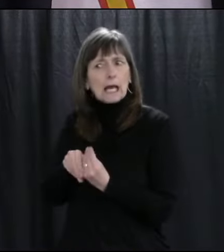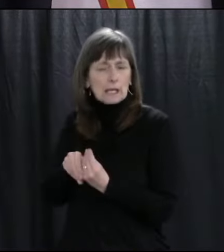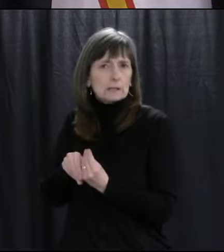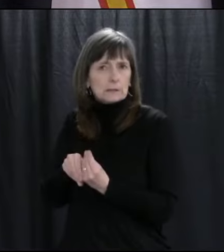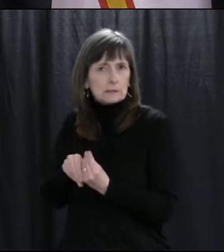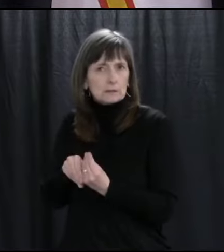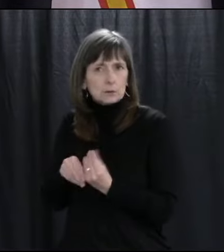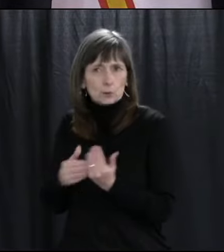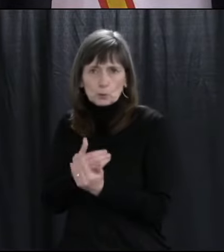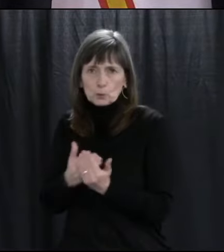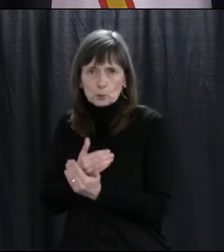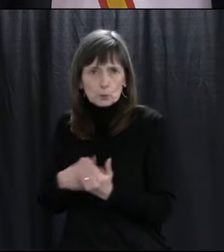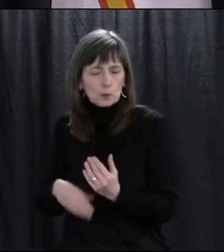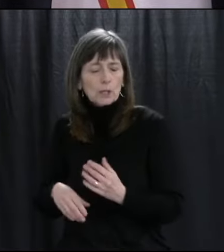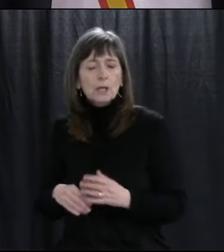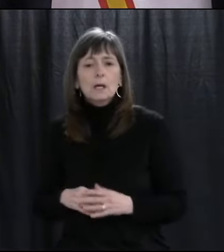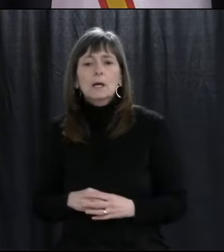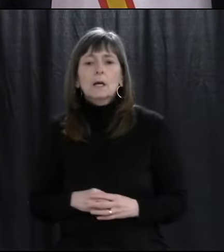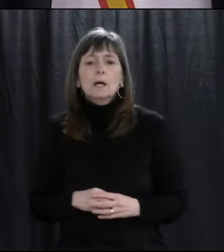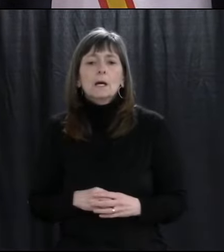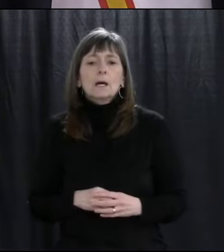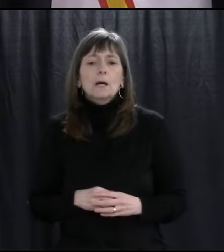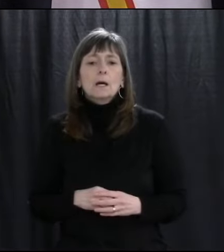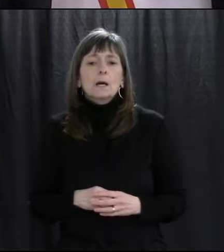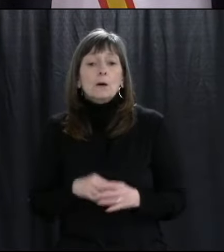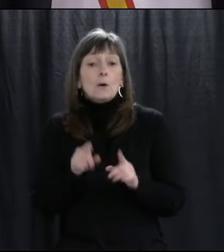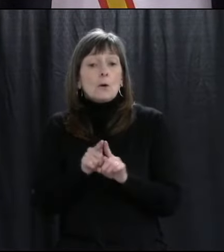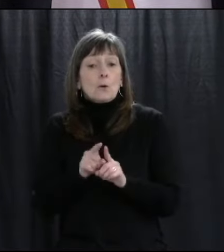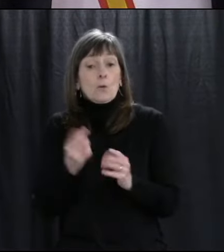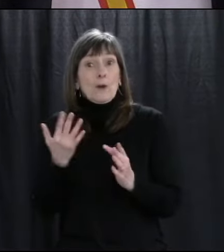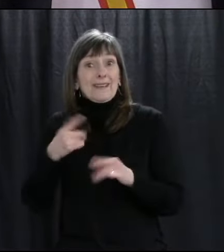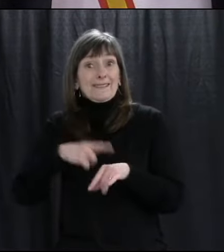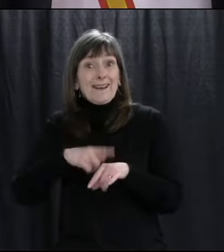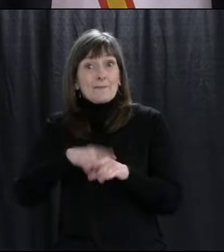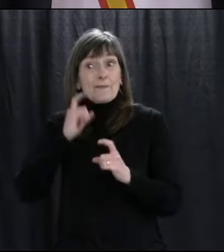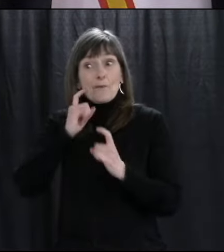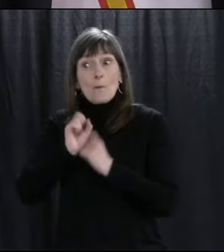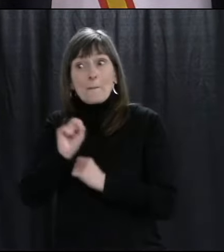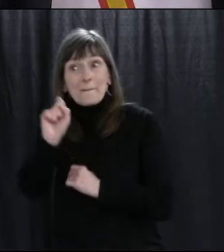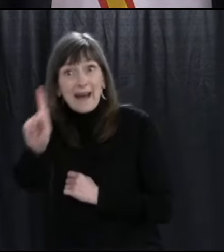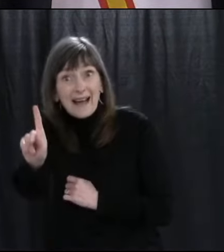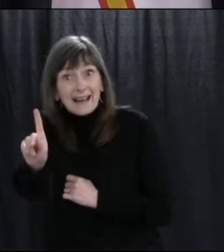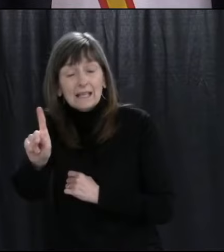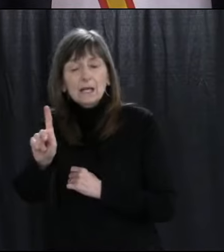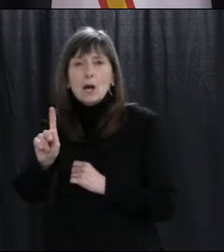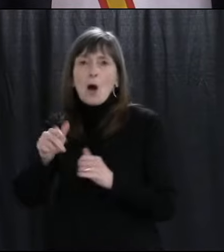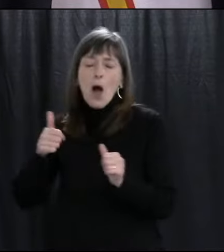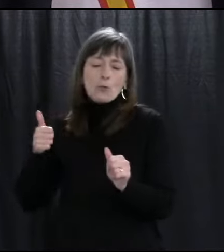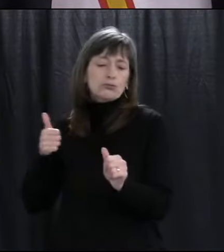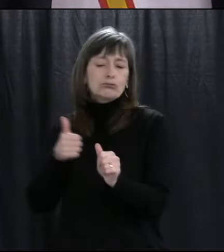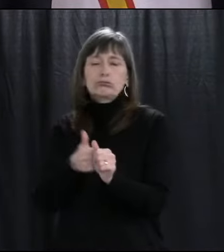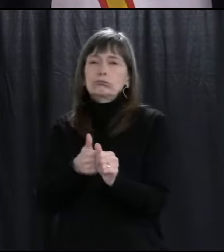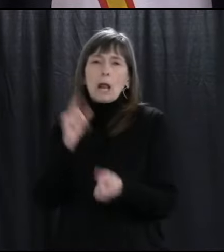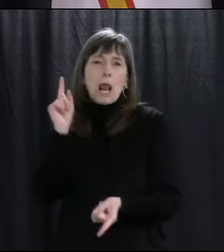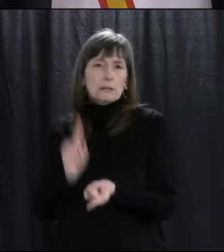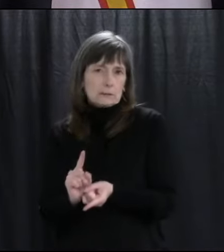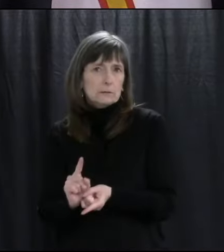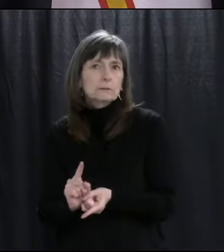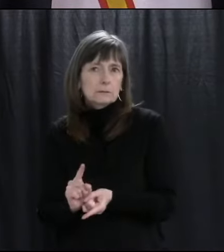before, and the wait times to get a call back have reduced significantly in that